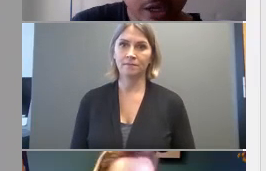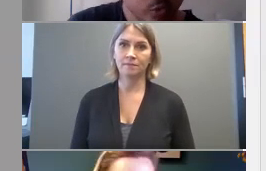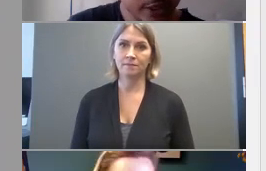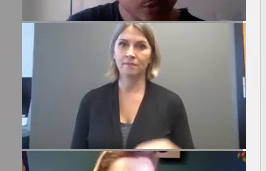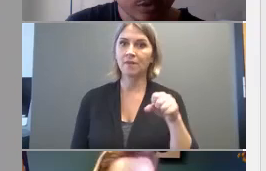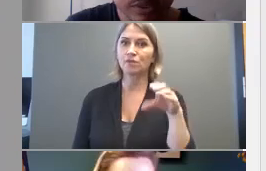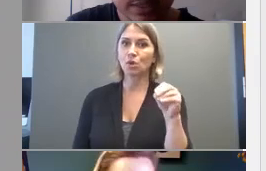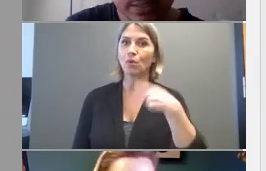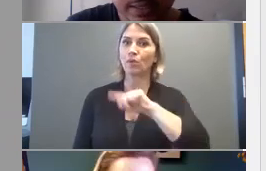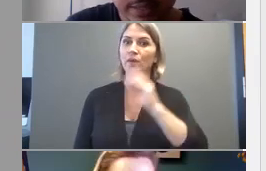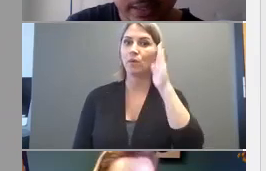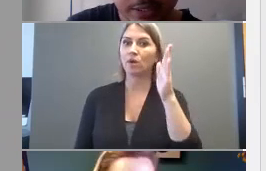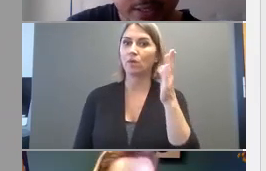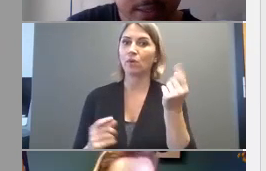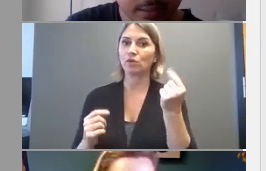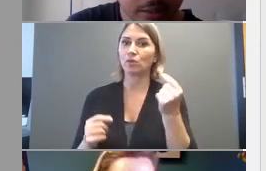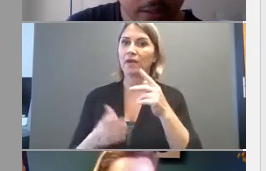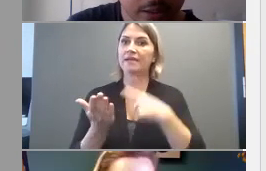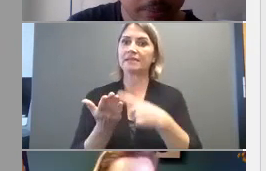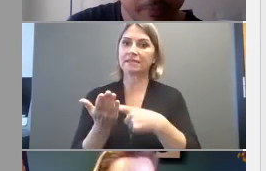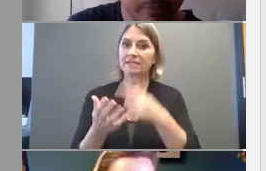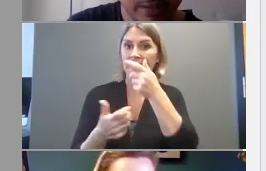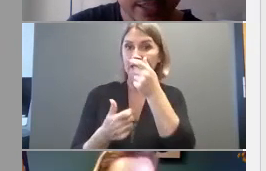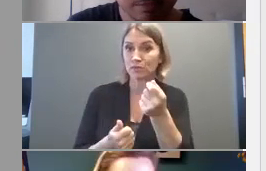So we are going to discuss an interesting